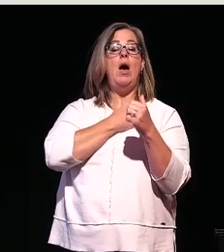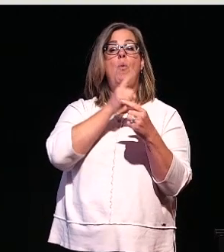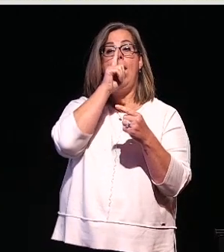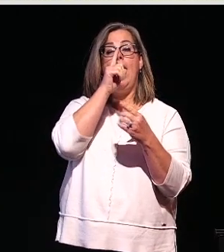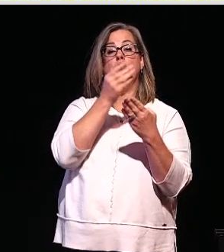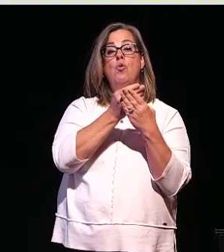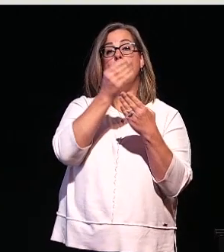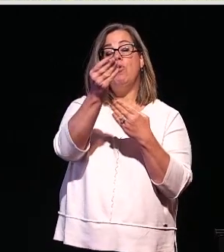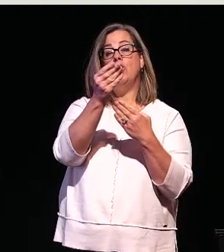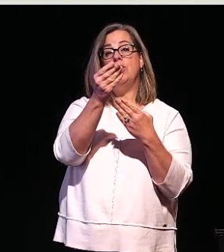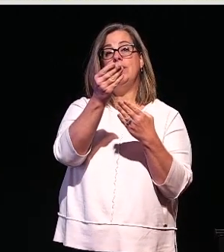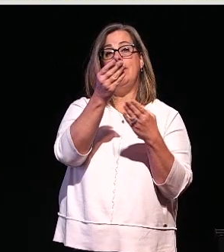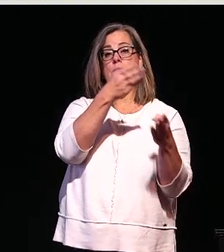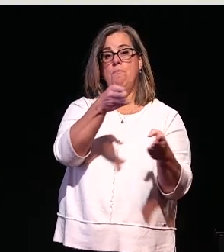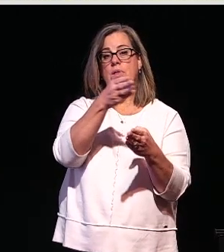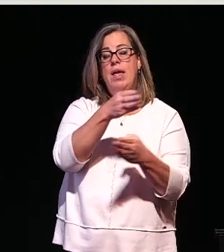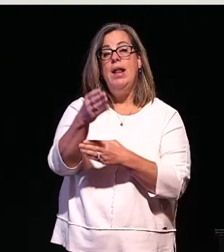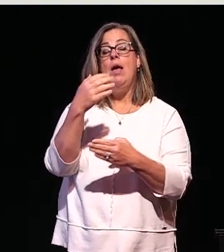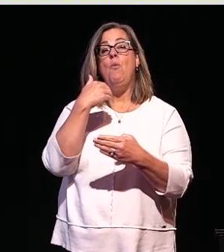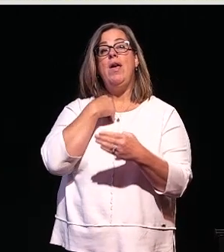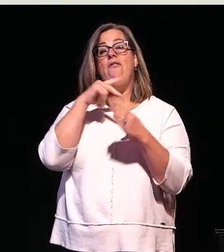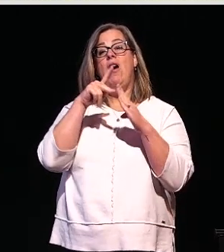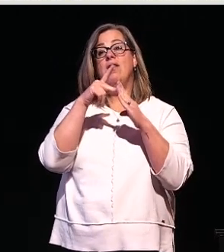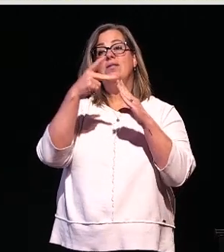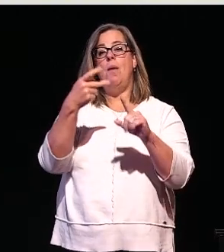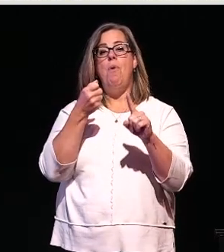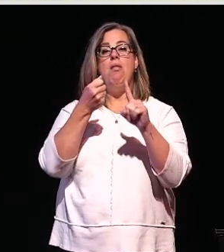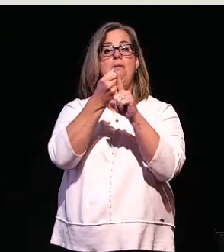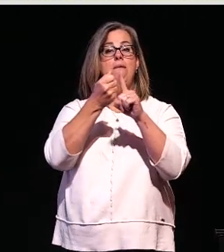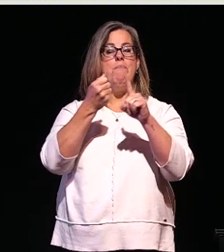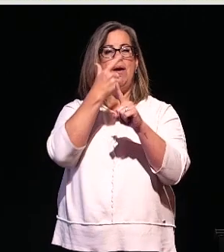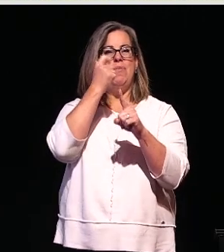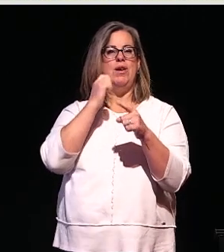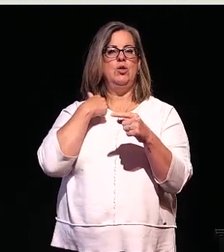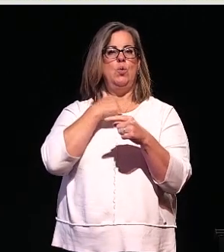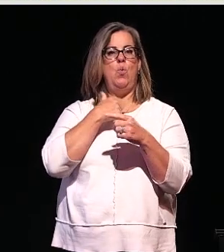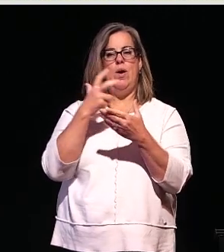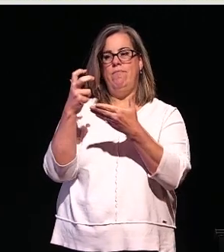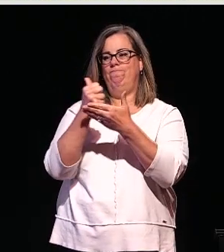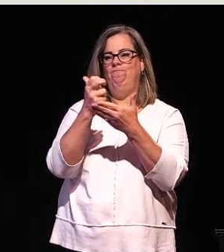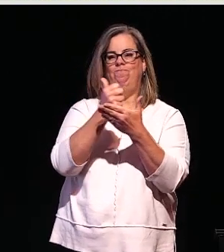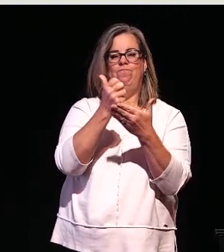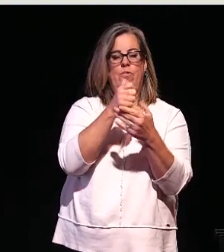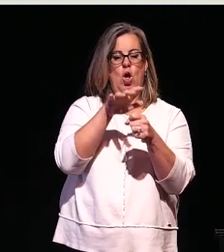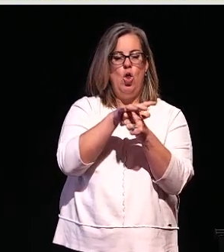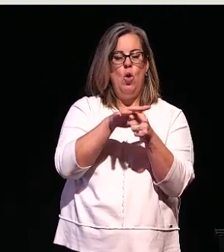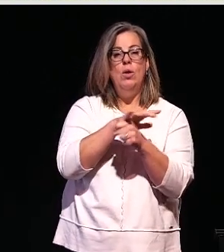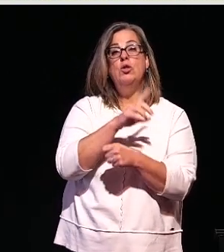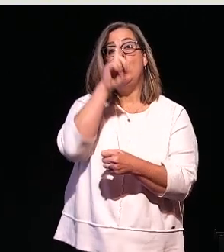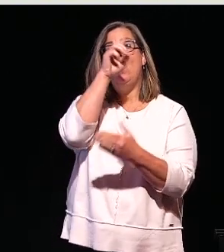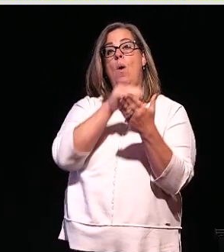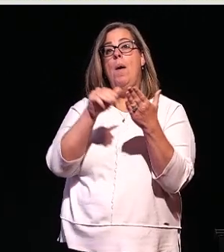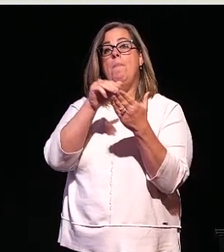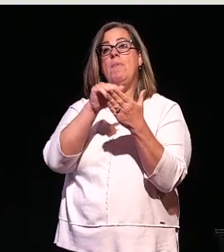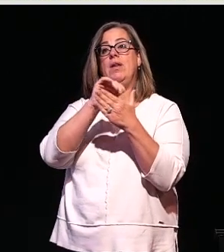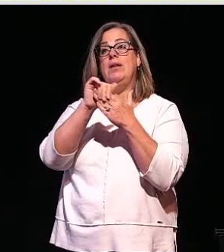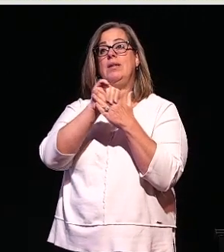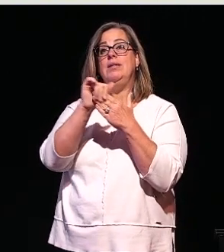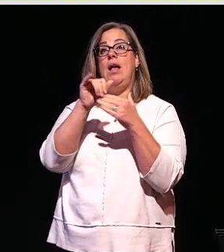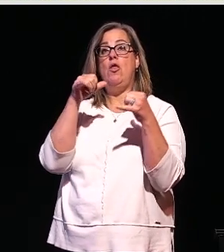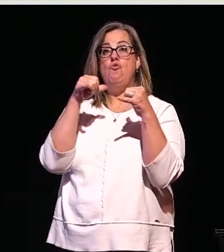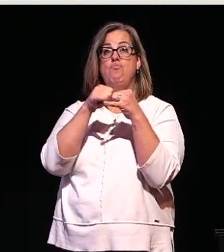that we have doubled the impact because of our local sourcing. So again, the $1 million prize will launch the